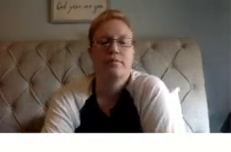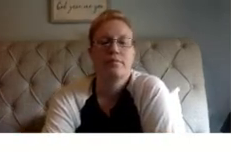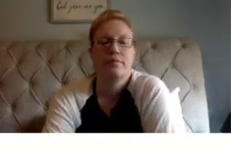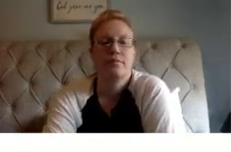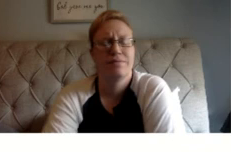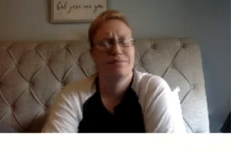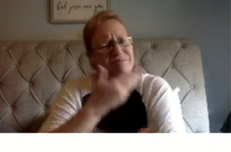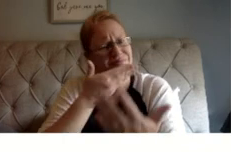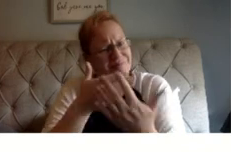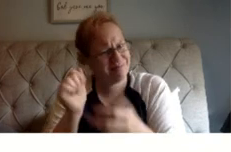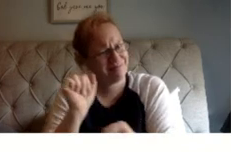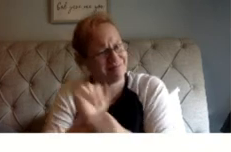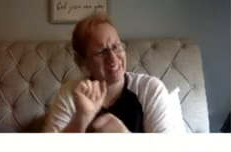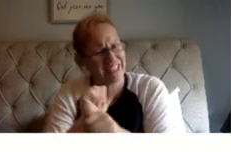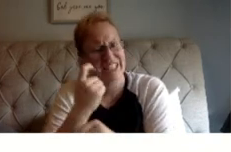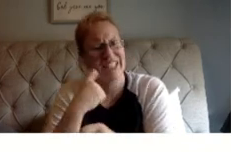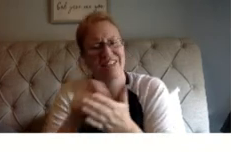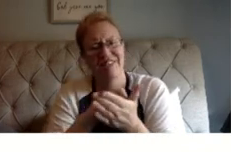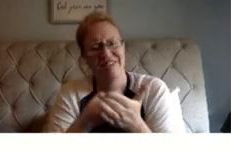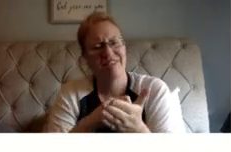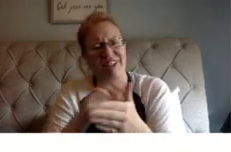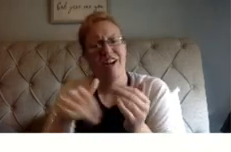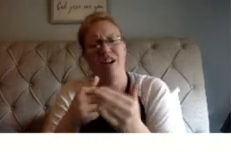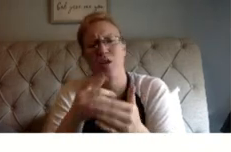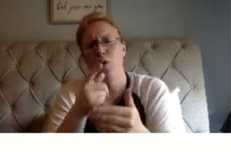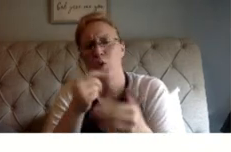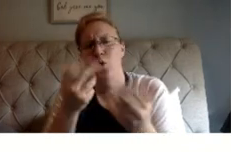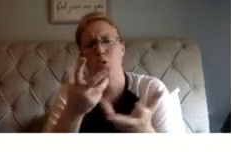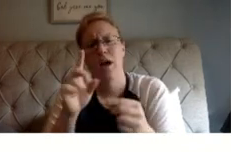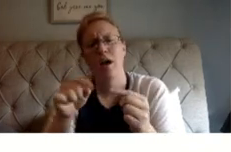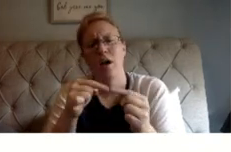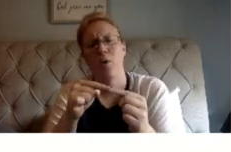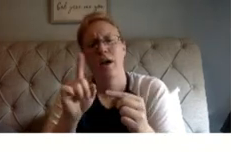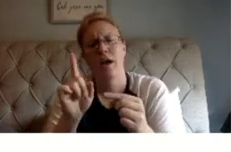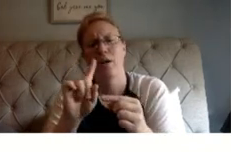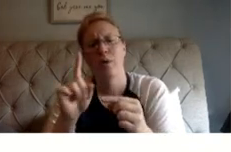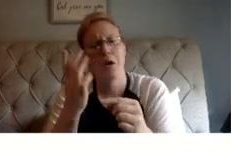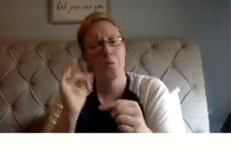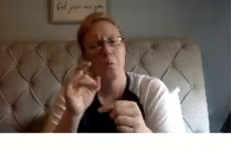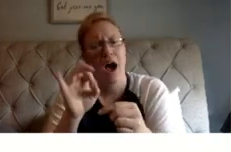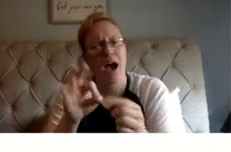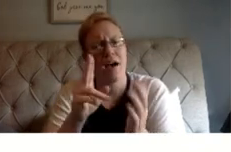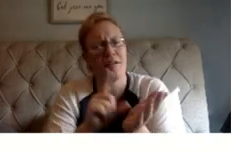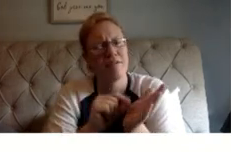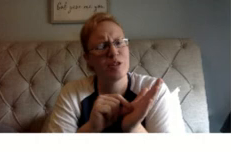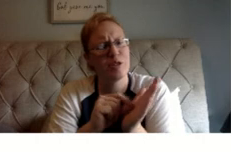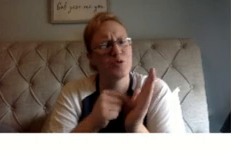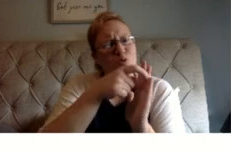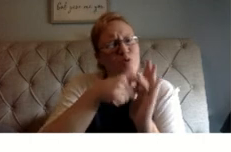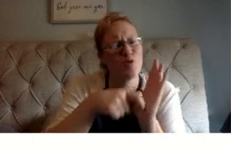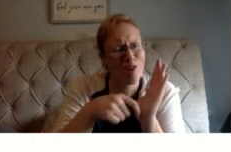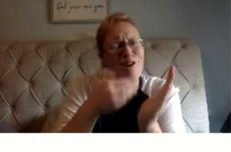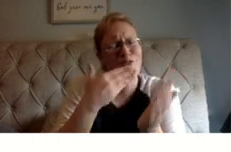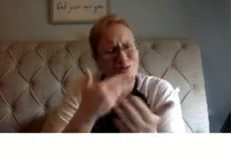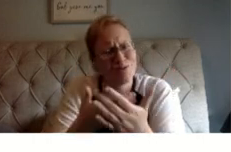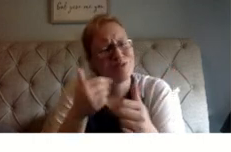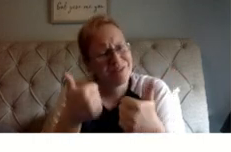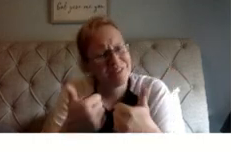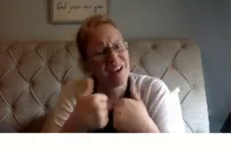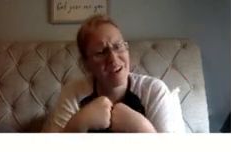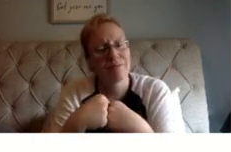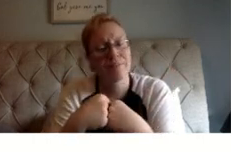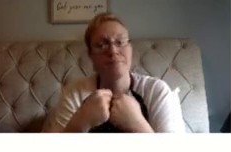Awesome job, guys. We just filled out all of the who, what, where, when, and why of that news article. That was so good. All